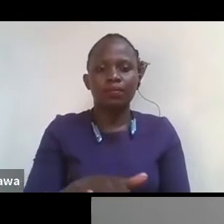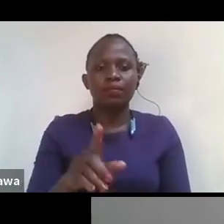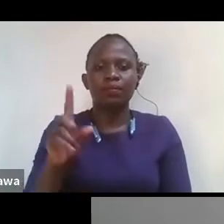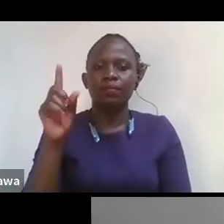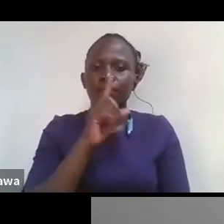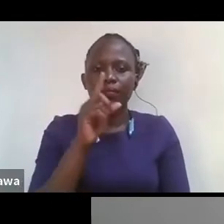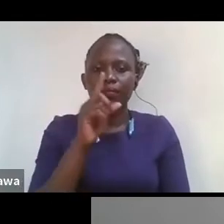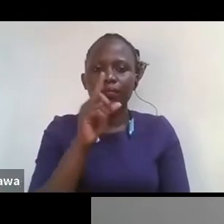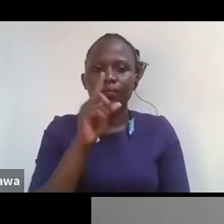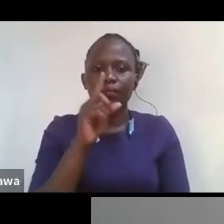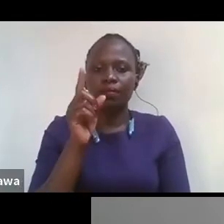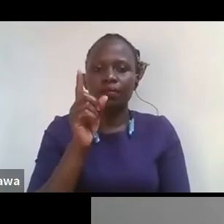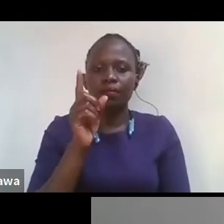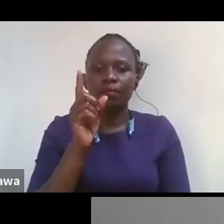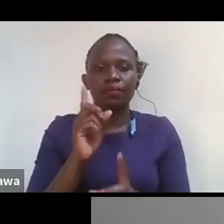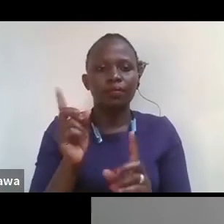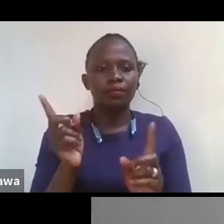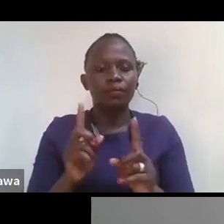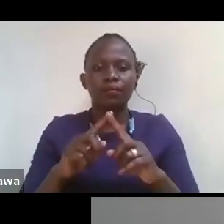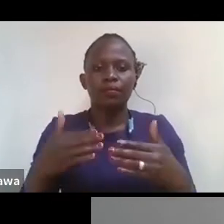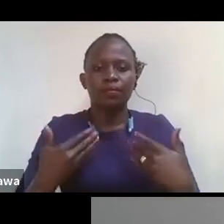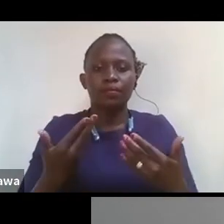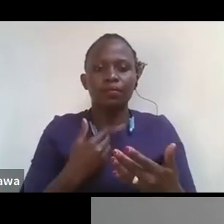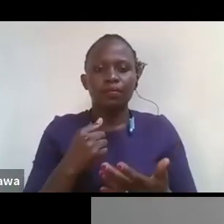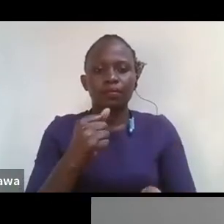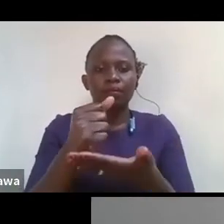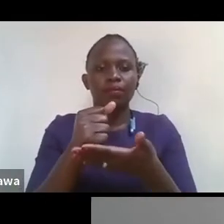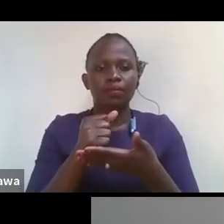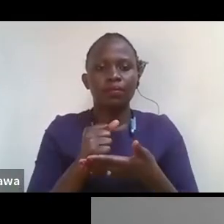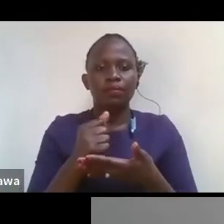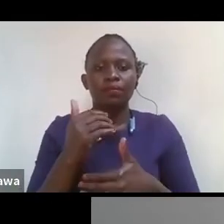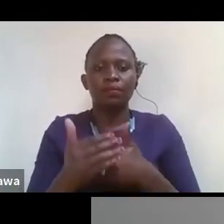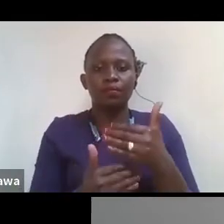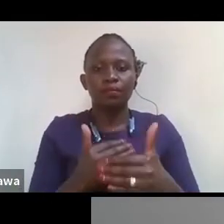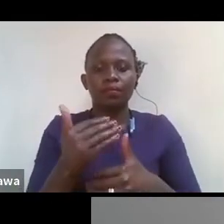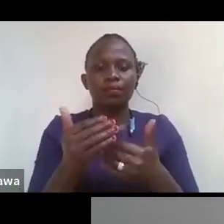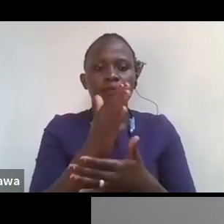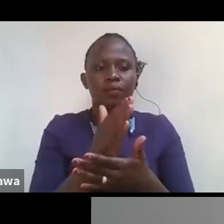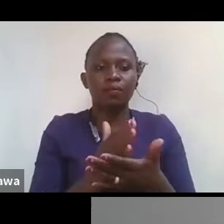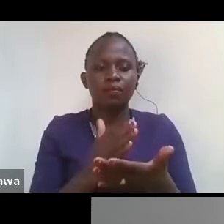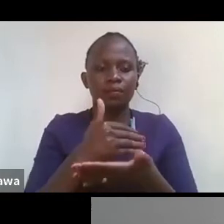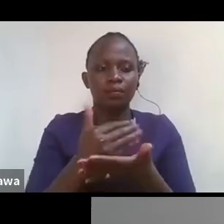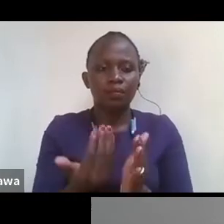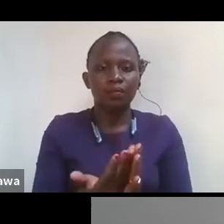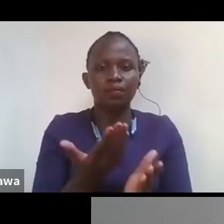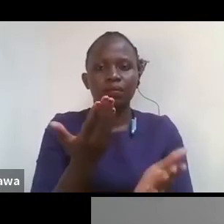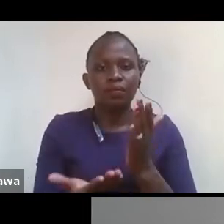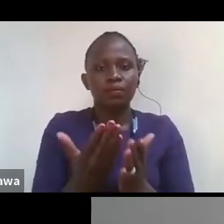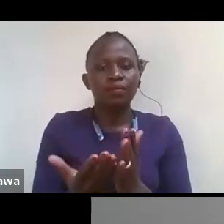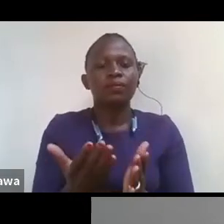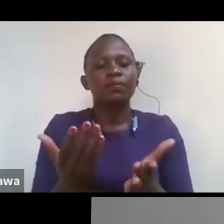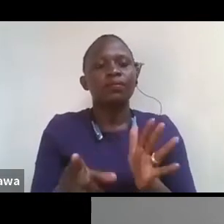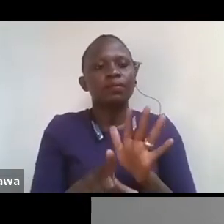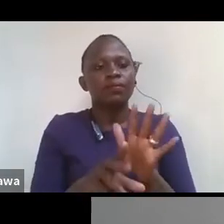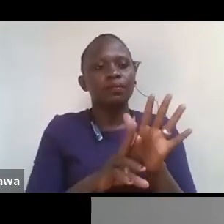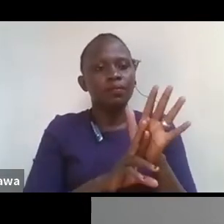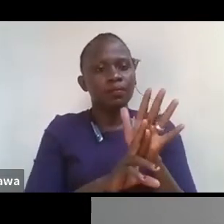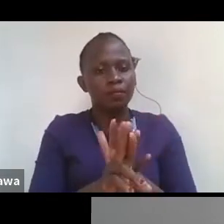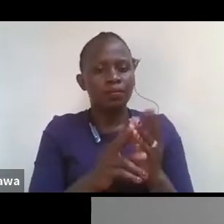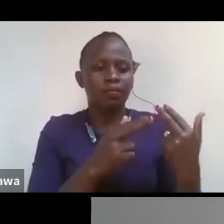have a fantastic panel that is going to help me to go through some of these sections. Maybe some housekeeping rules. If you're